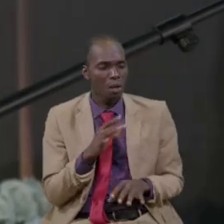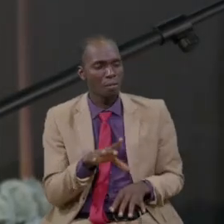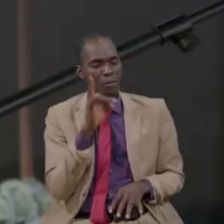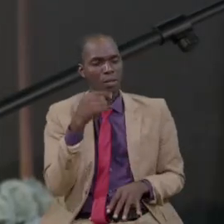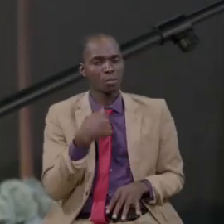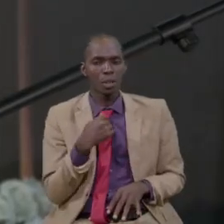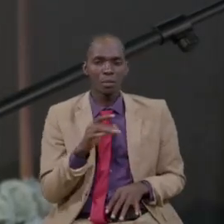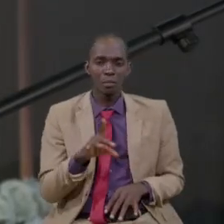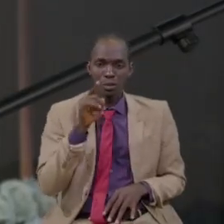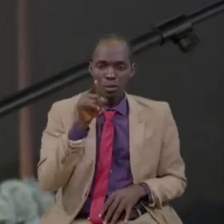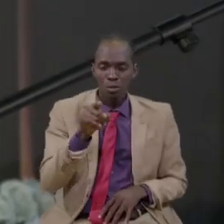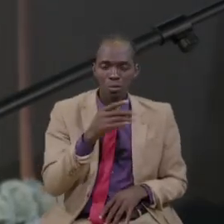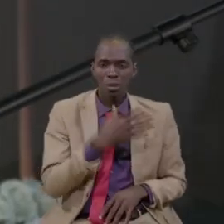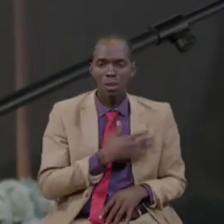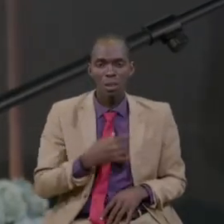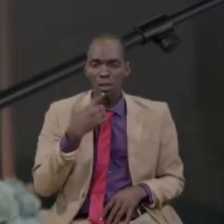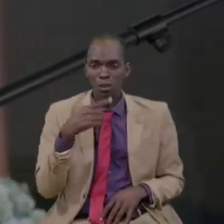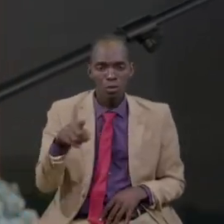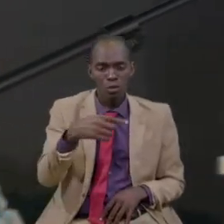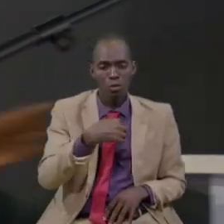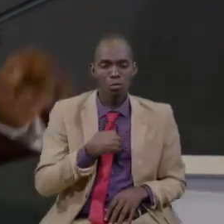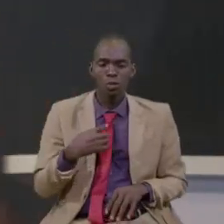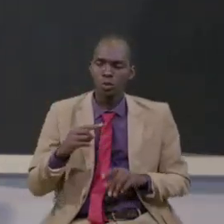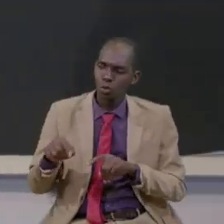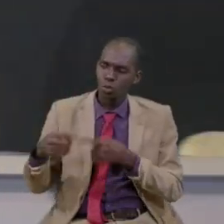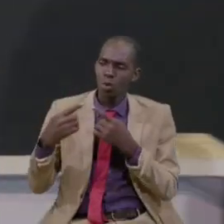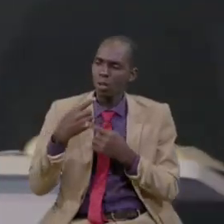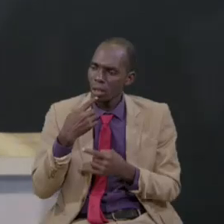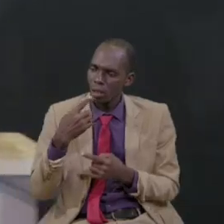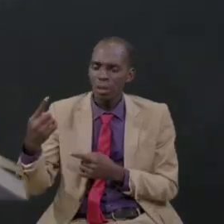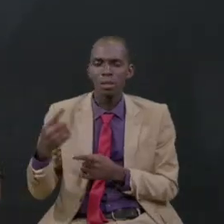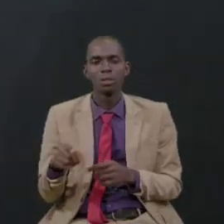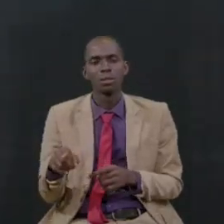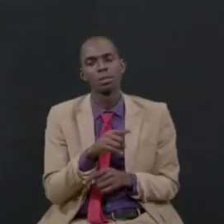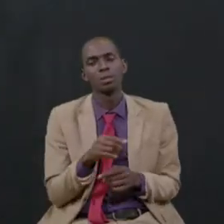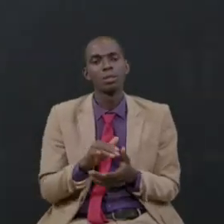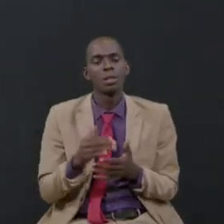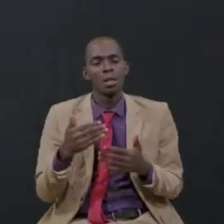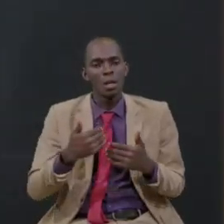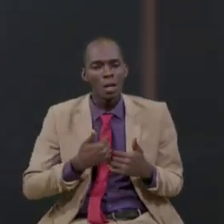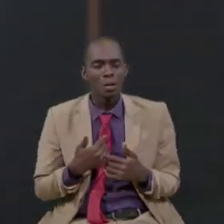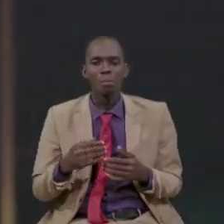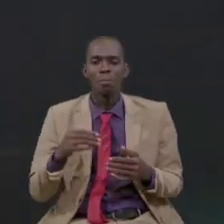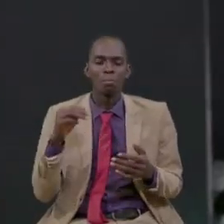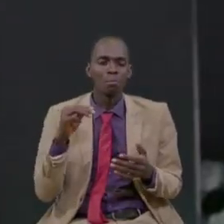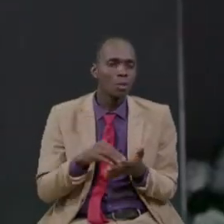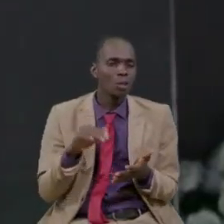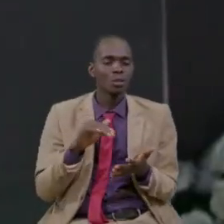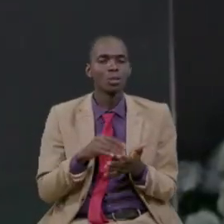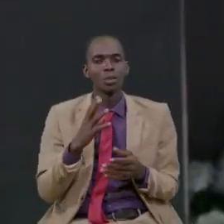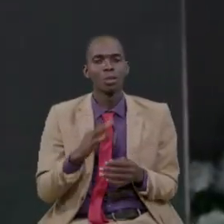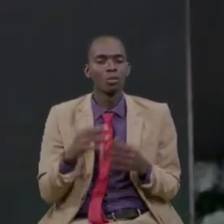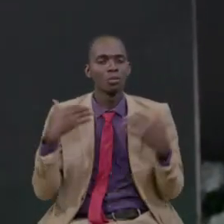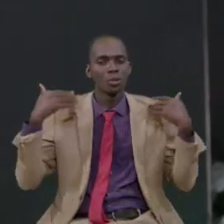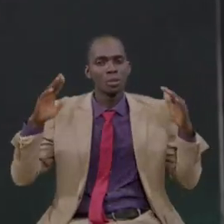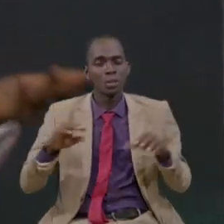says, go tell them. He has angels, myriads of angels in heaven. He could have sent